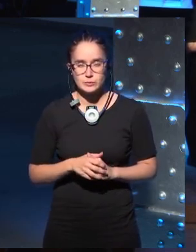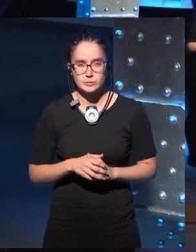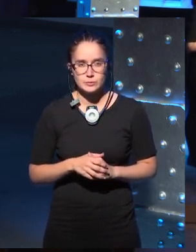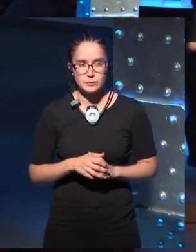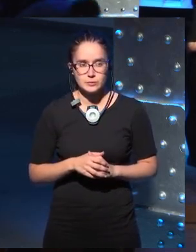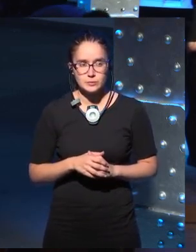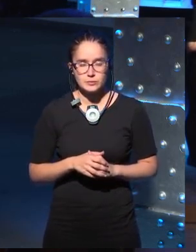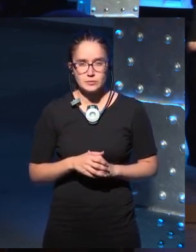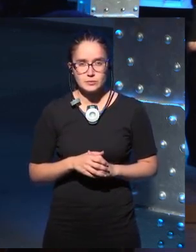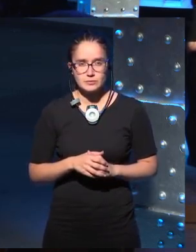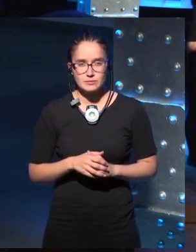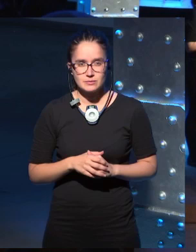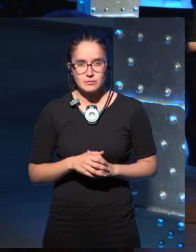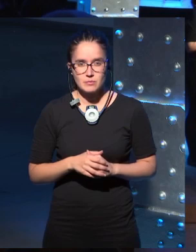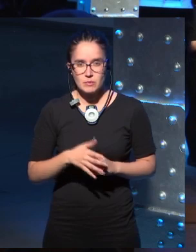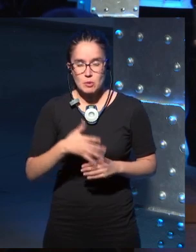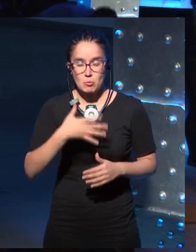I can do it without pictures.